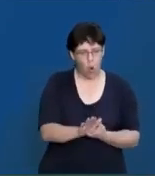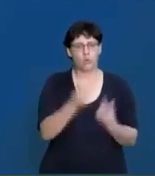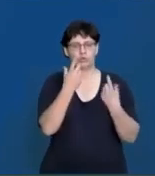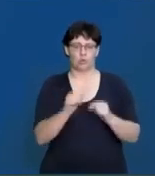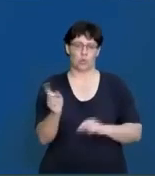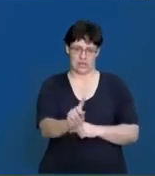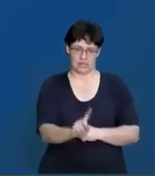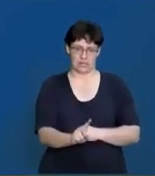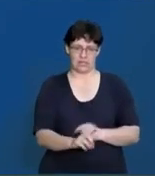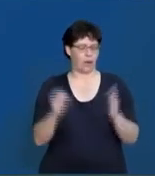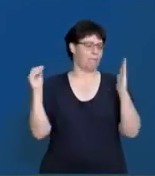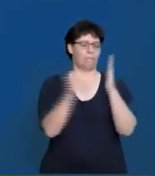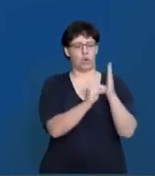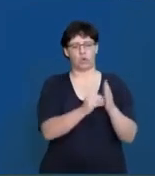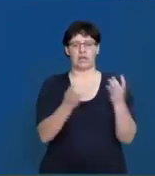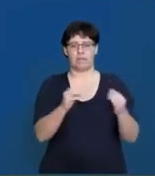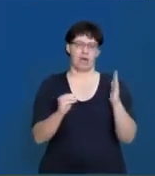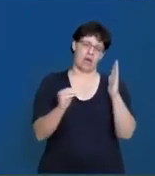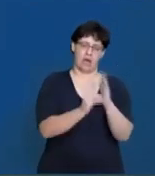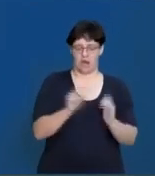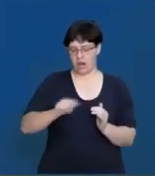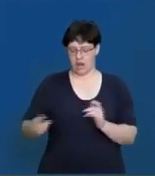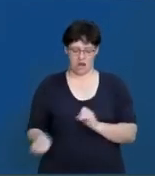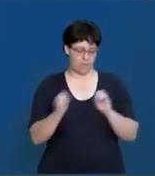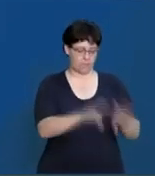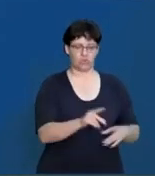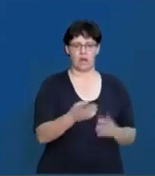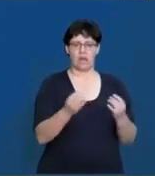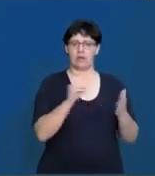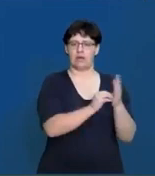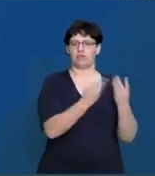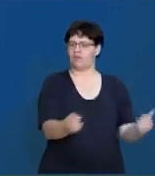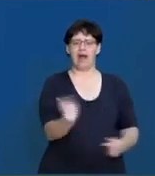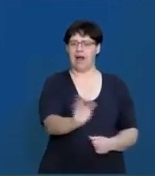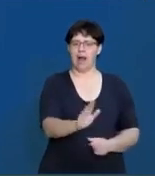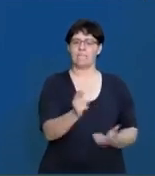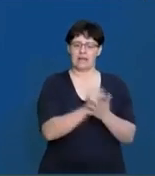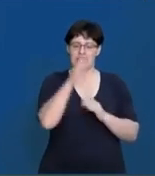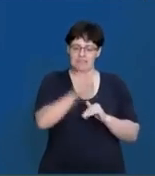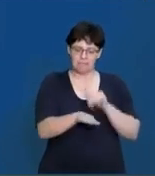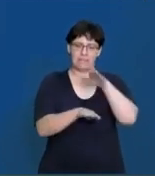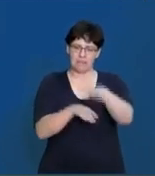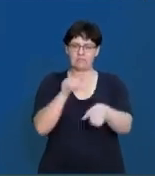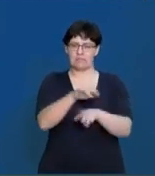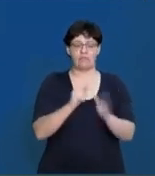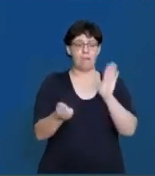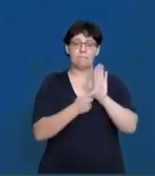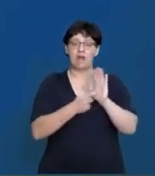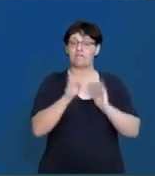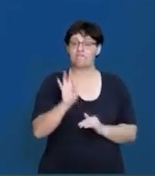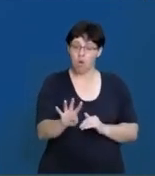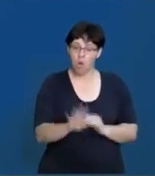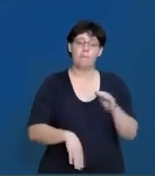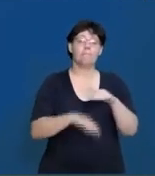learners, always show working. It is important. Don't just punch the numbers in your calculator and then you just write the solution there. If a